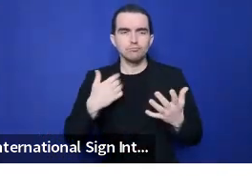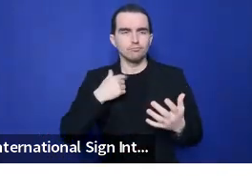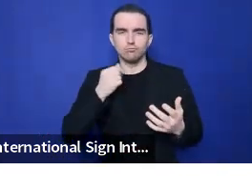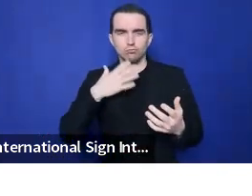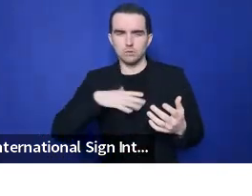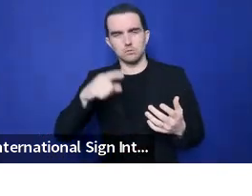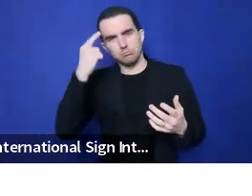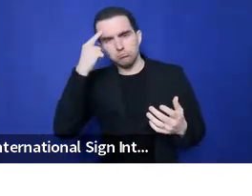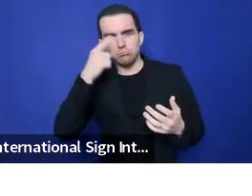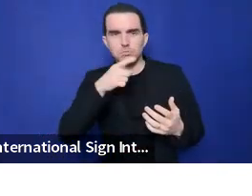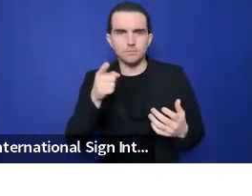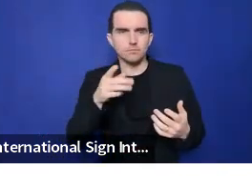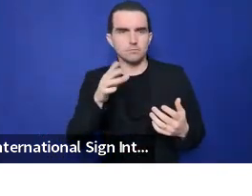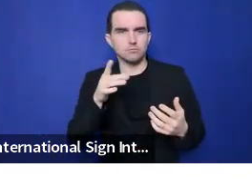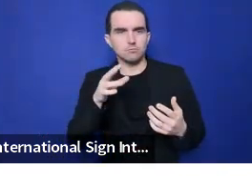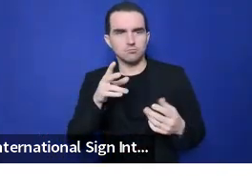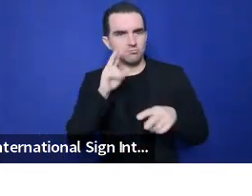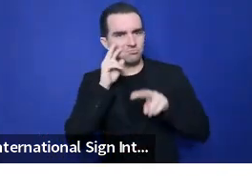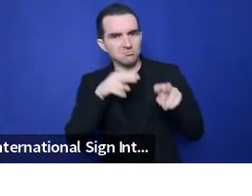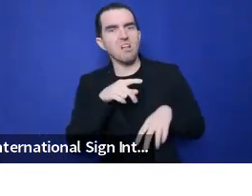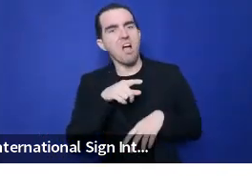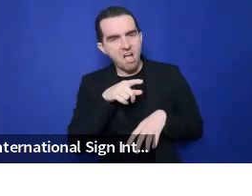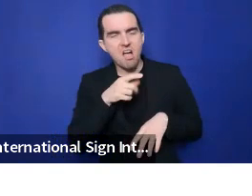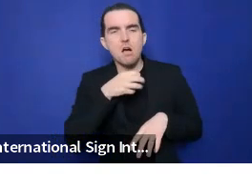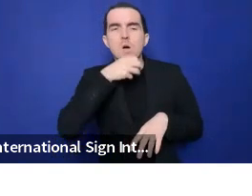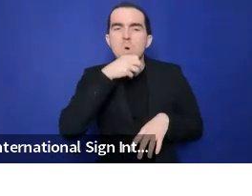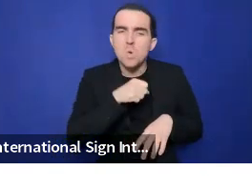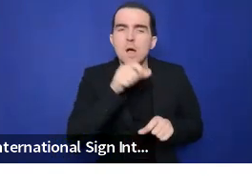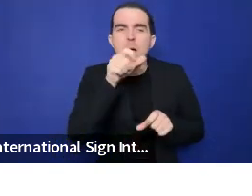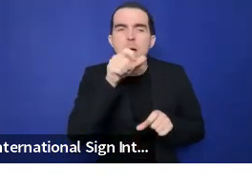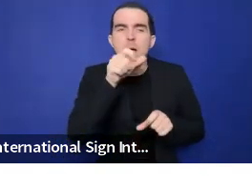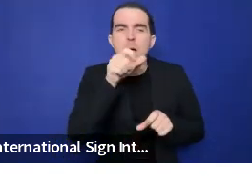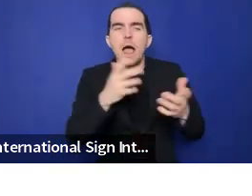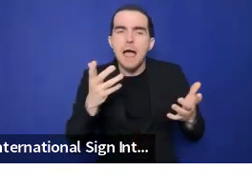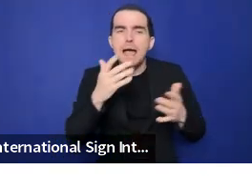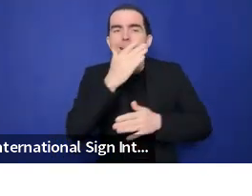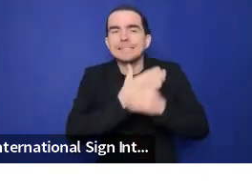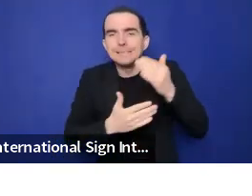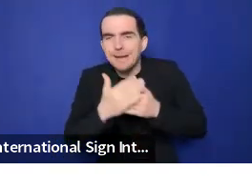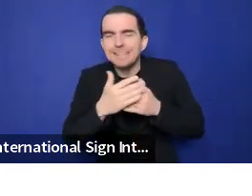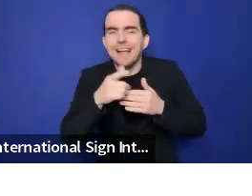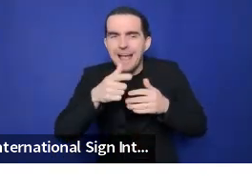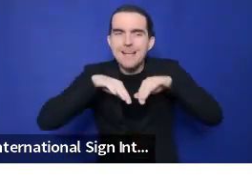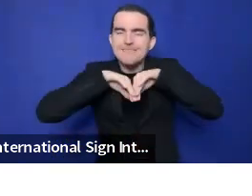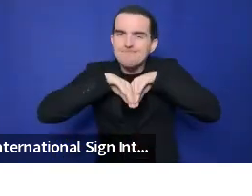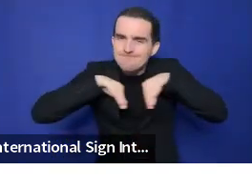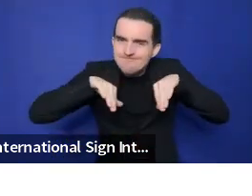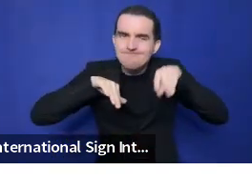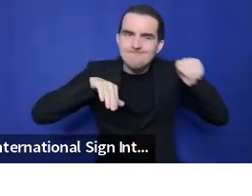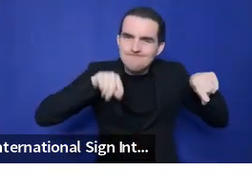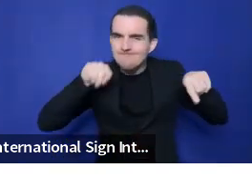government departments. I imagine everybody in the meeting today is very aware of the absurdity, and not